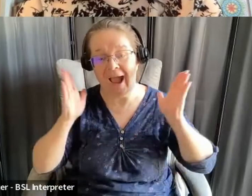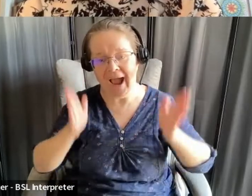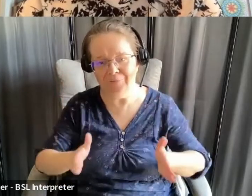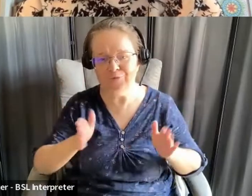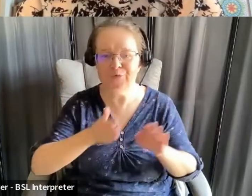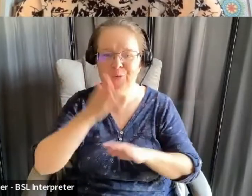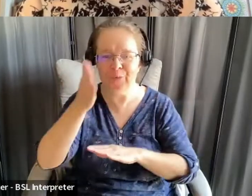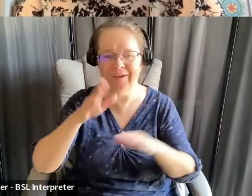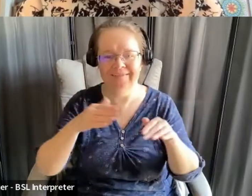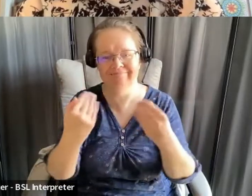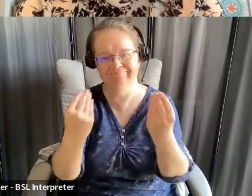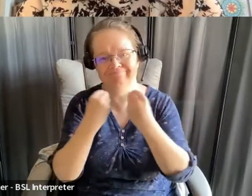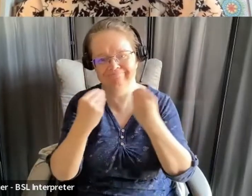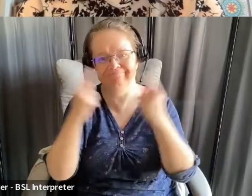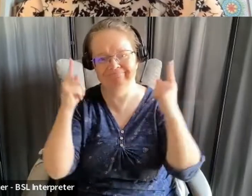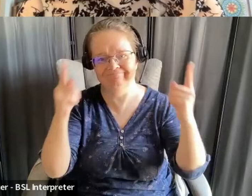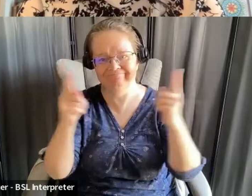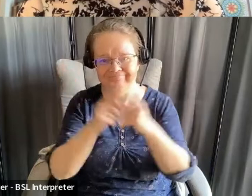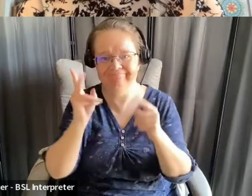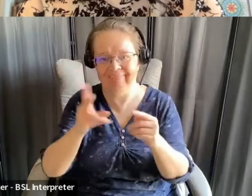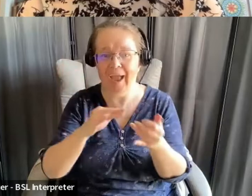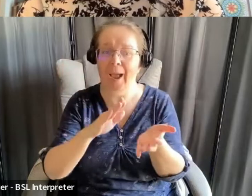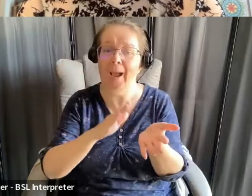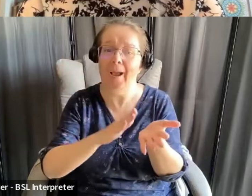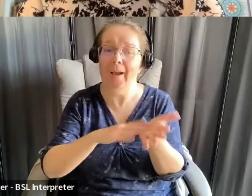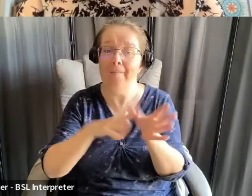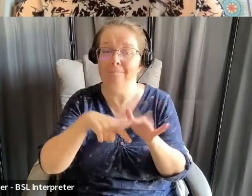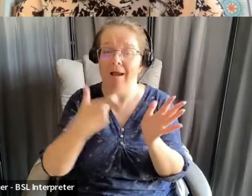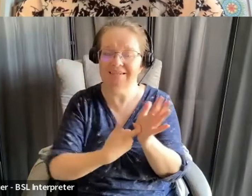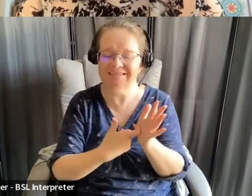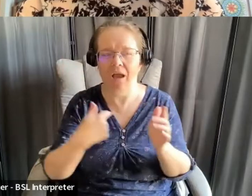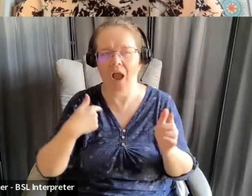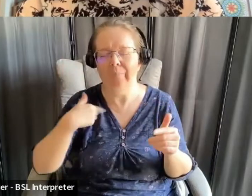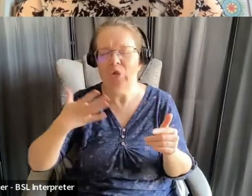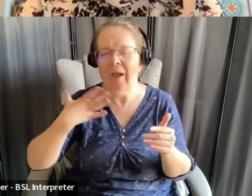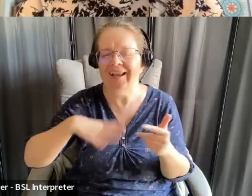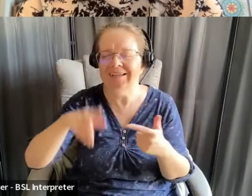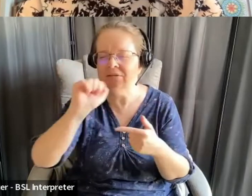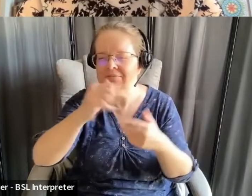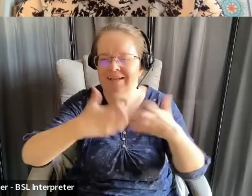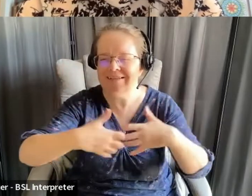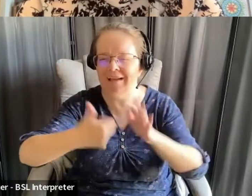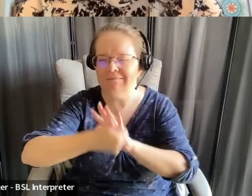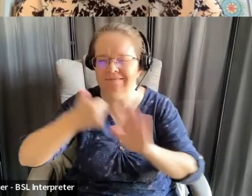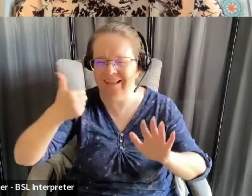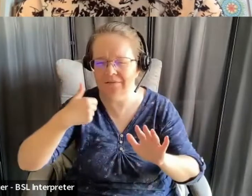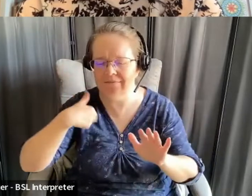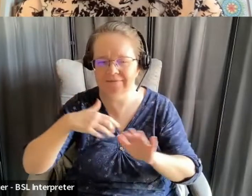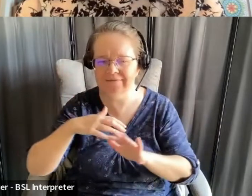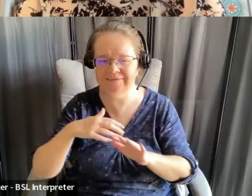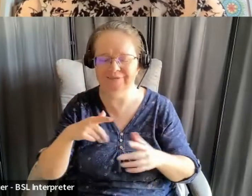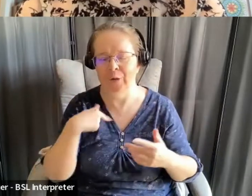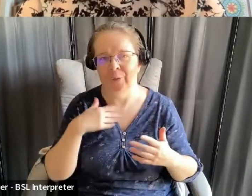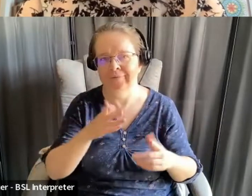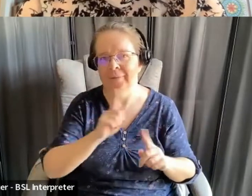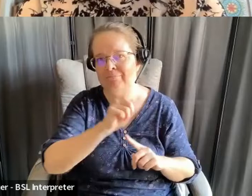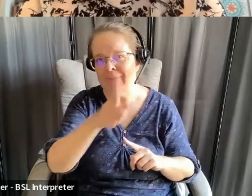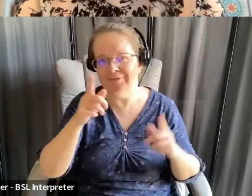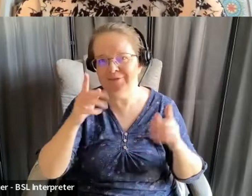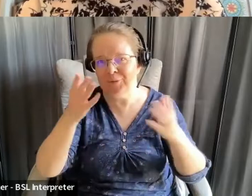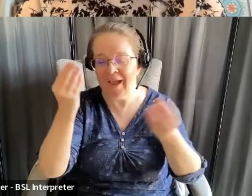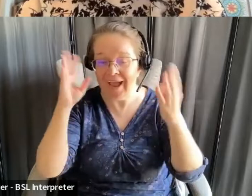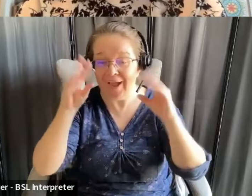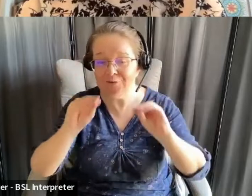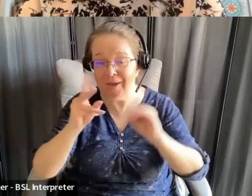tech, just simply to get the requisite technical skills I need. There we are. Thank